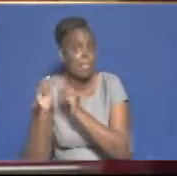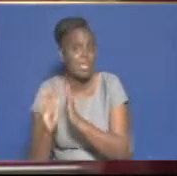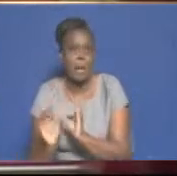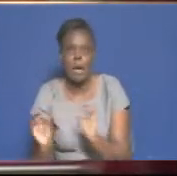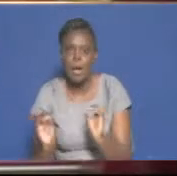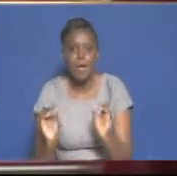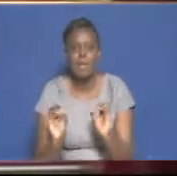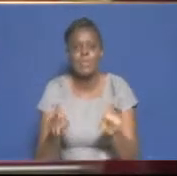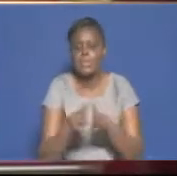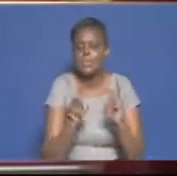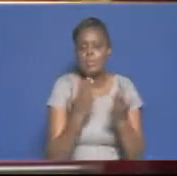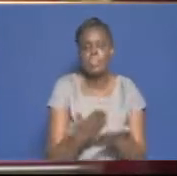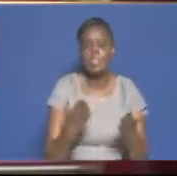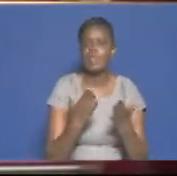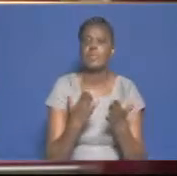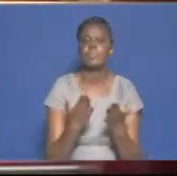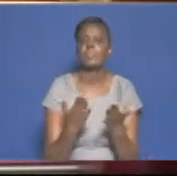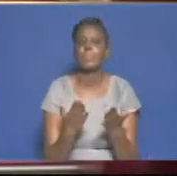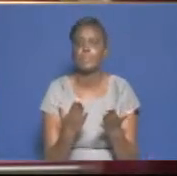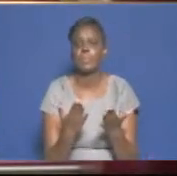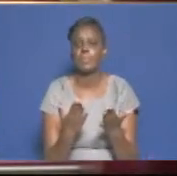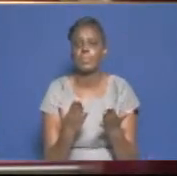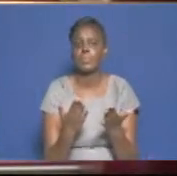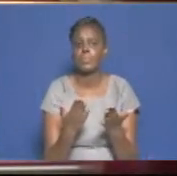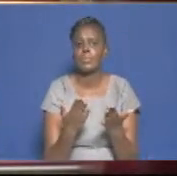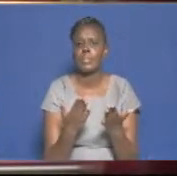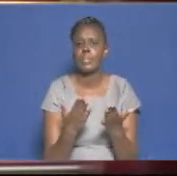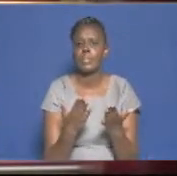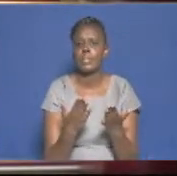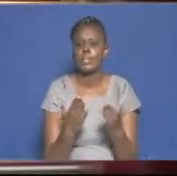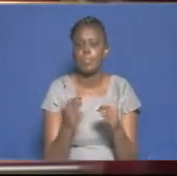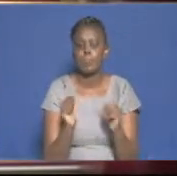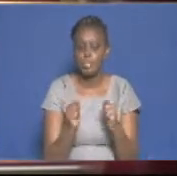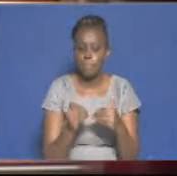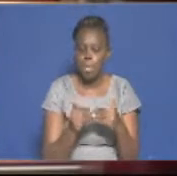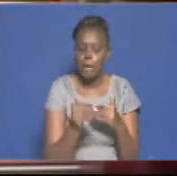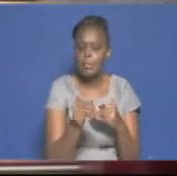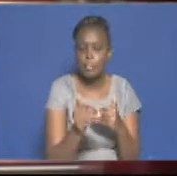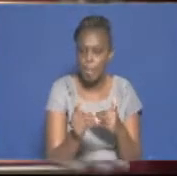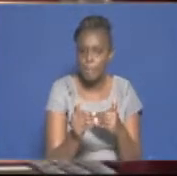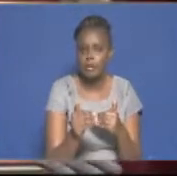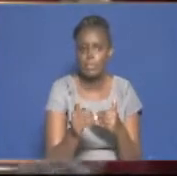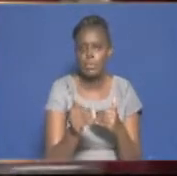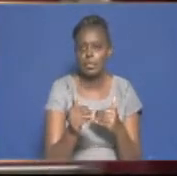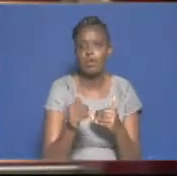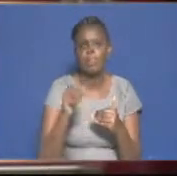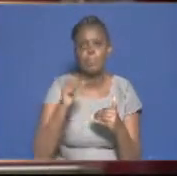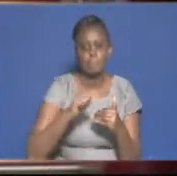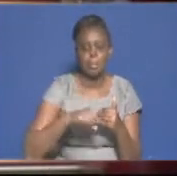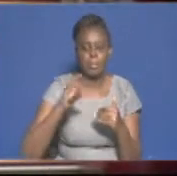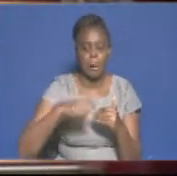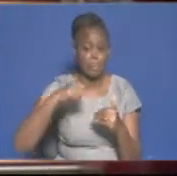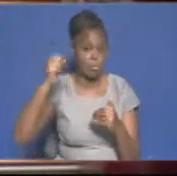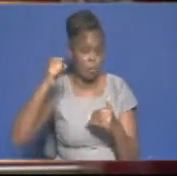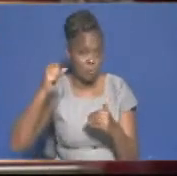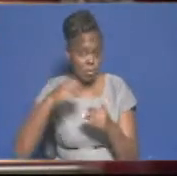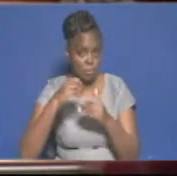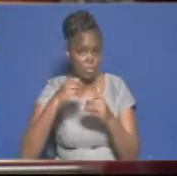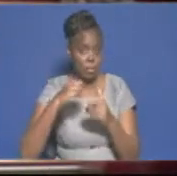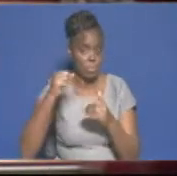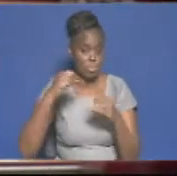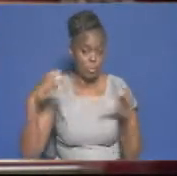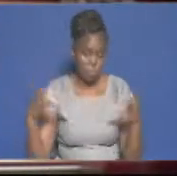it will be the same thing, the same argument could be extended. You must belong to a political party or declare yourself as an